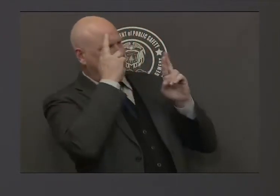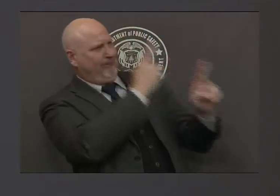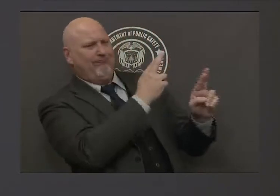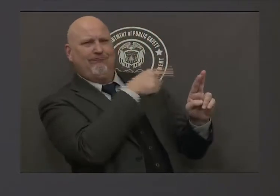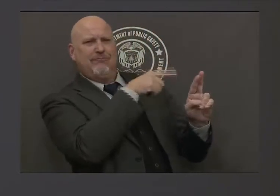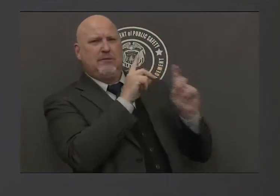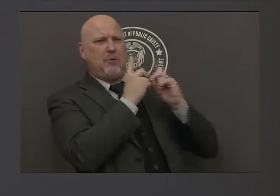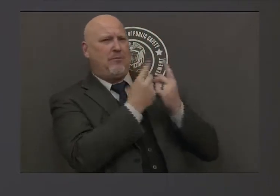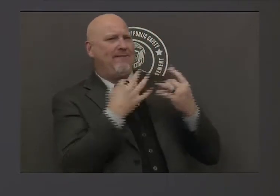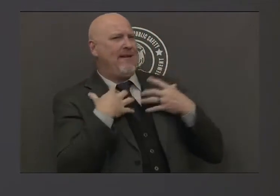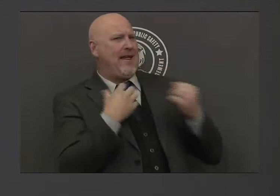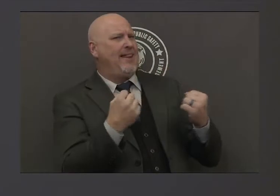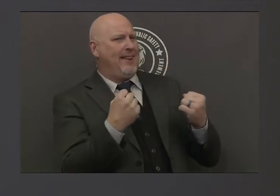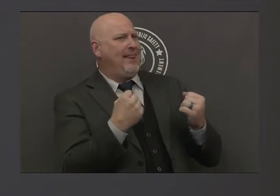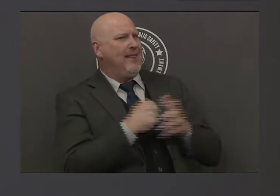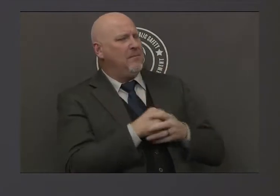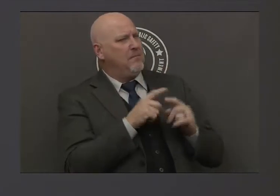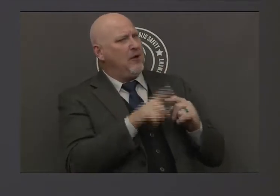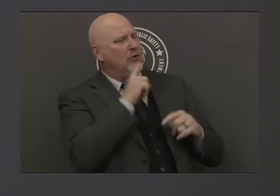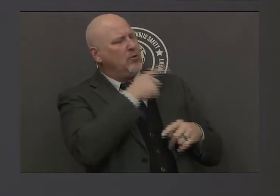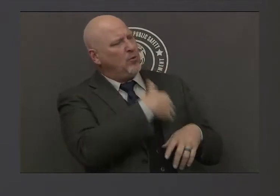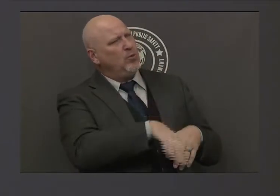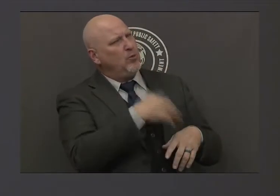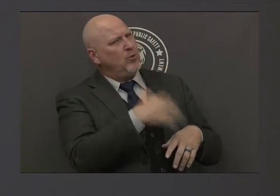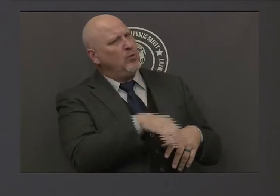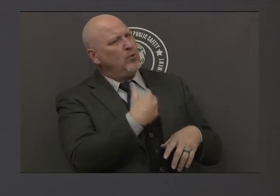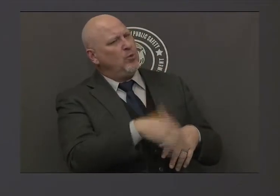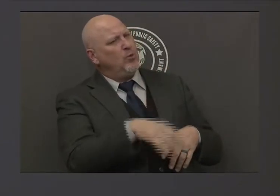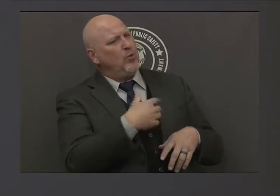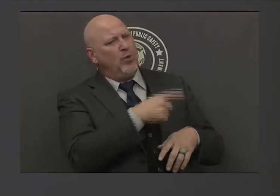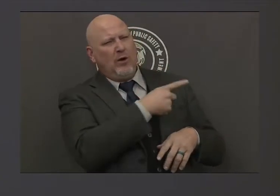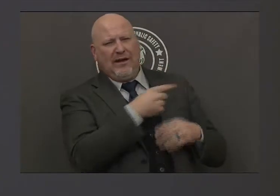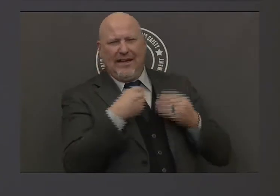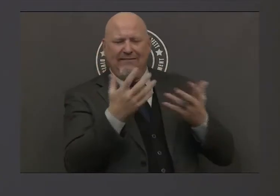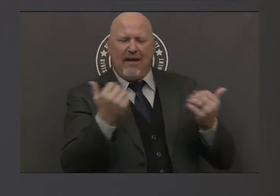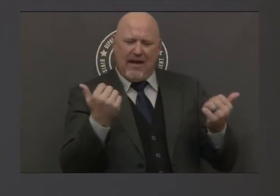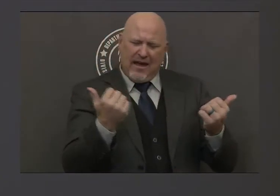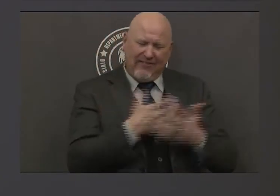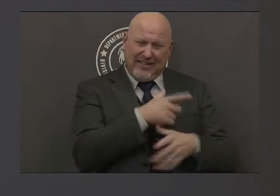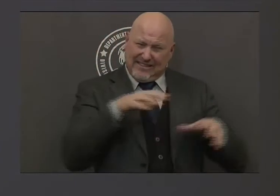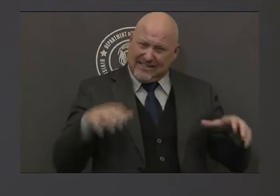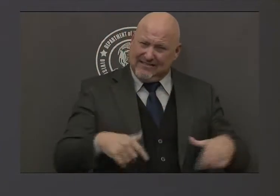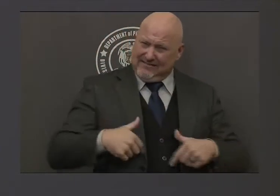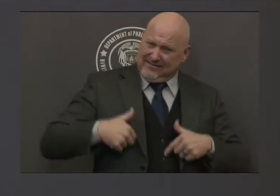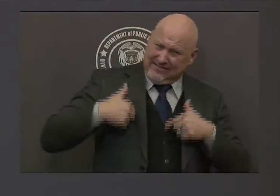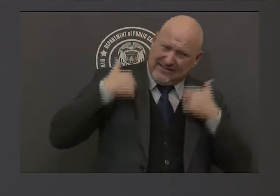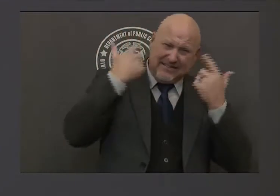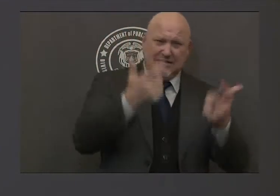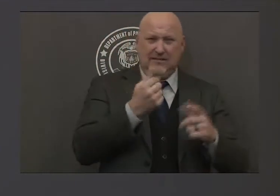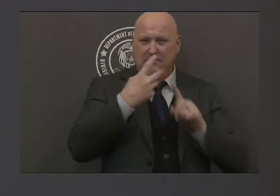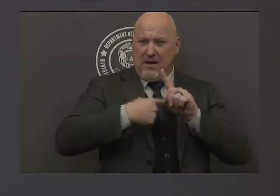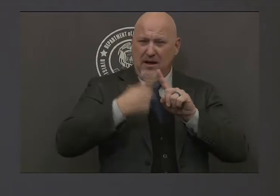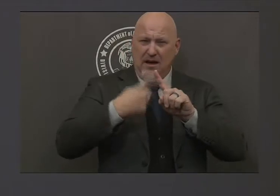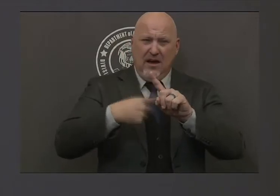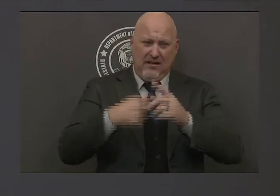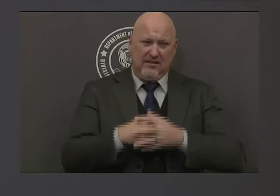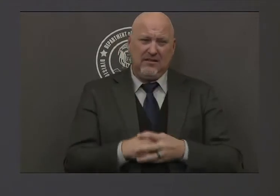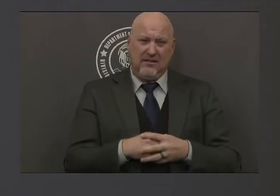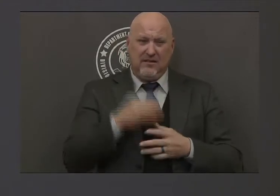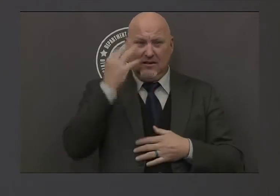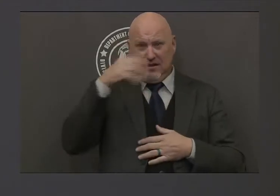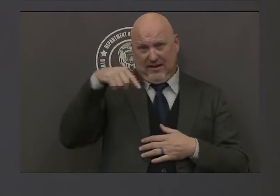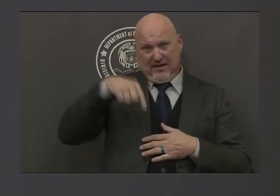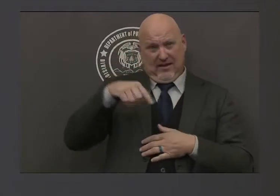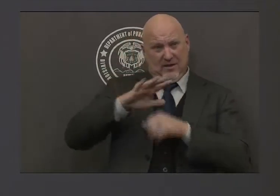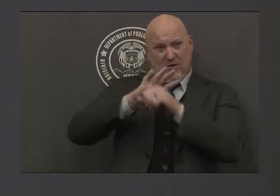everything possible to make sure that the extent of the pandemic, the impact of the pandemic, is lessened. And so I want to thank Rich